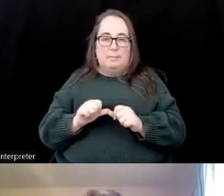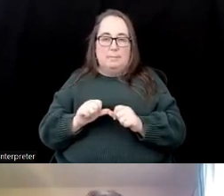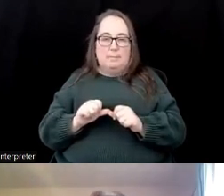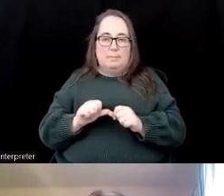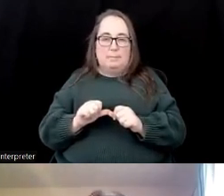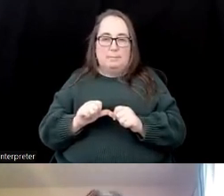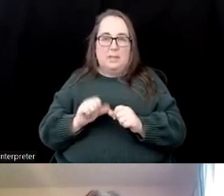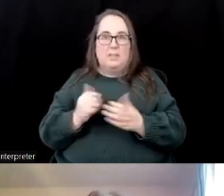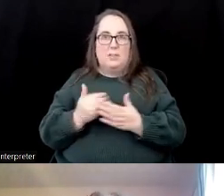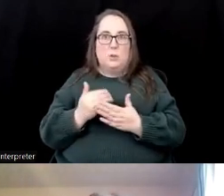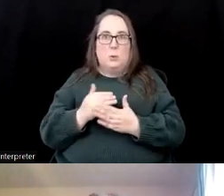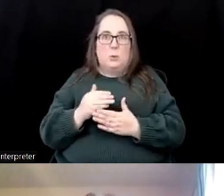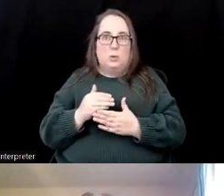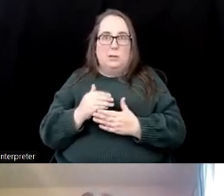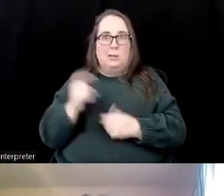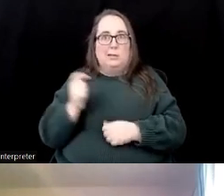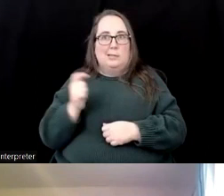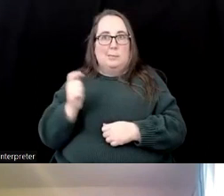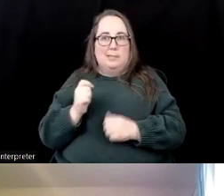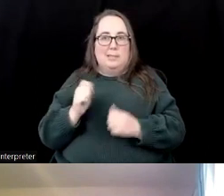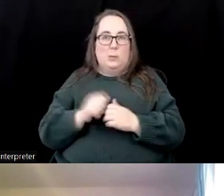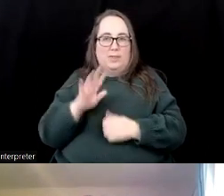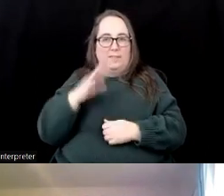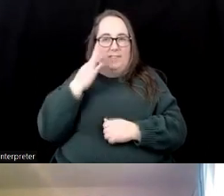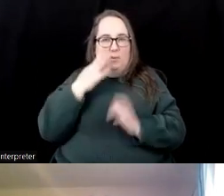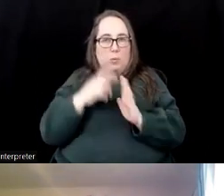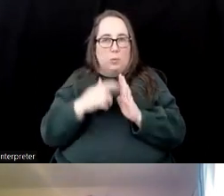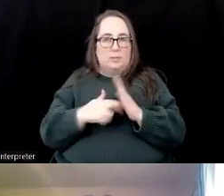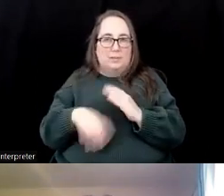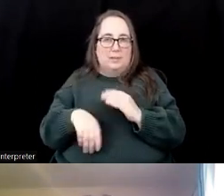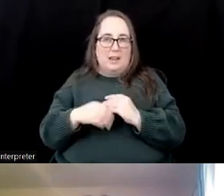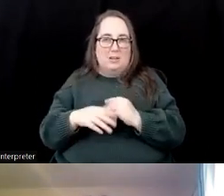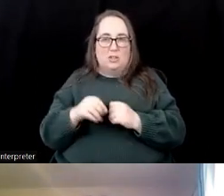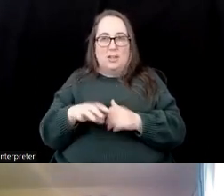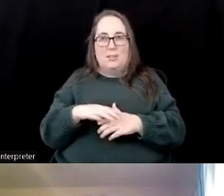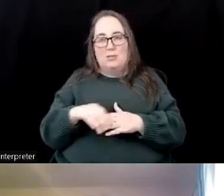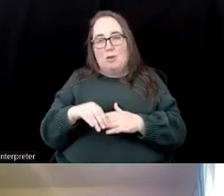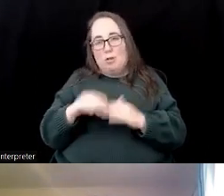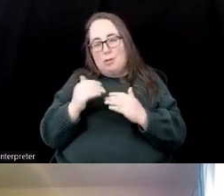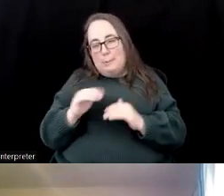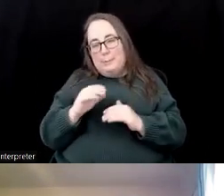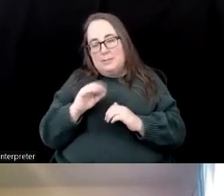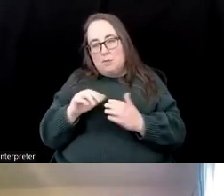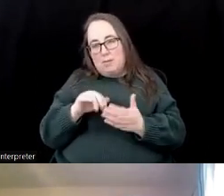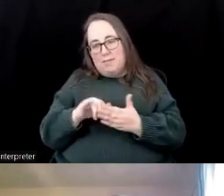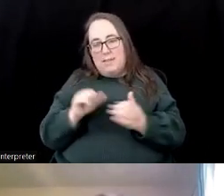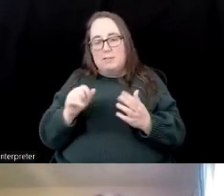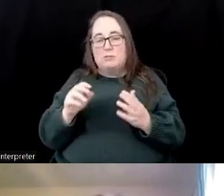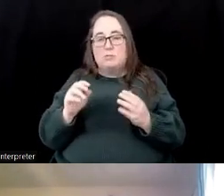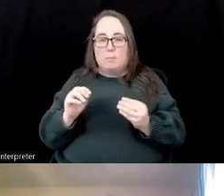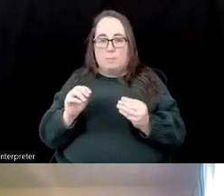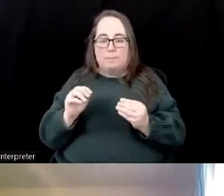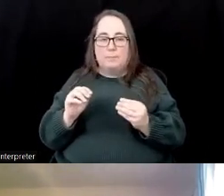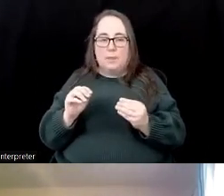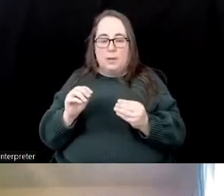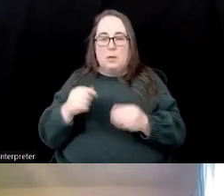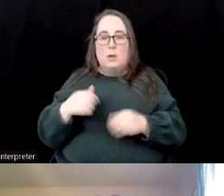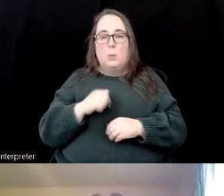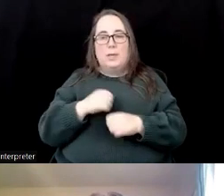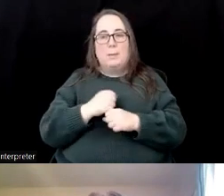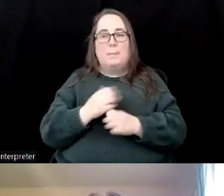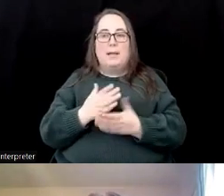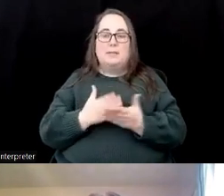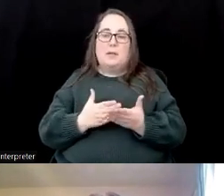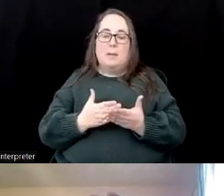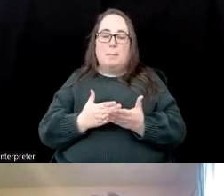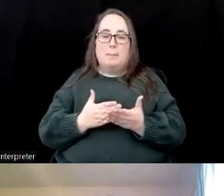their new subsidy with those federal rules attached and the dollar limits and all of that. So, we can make